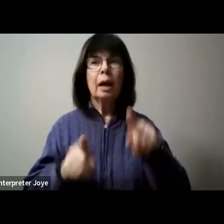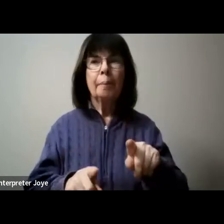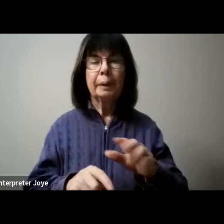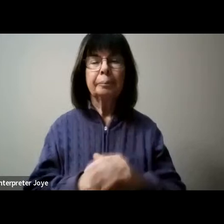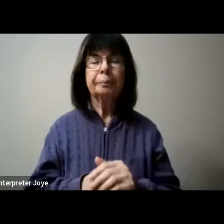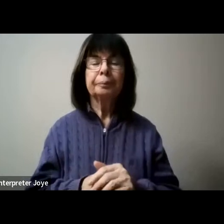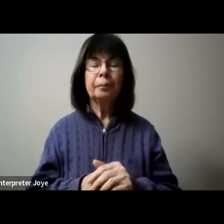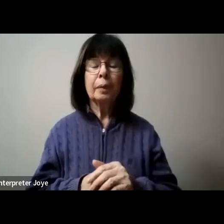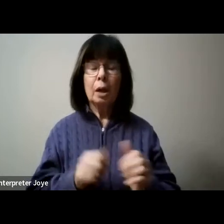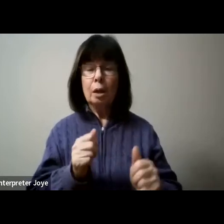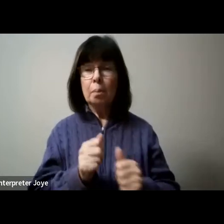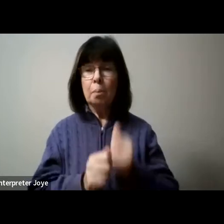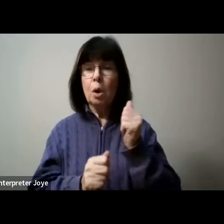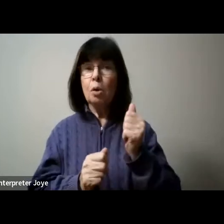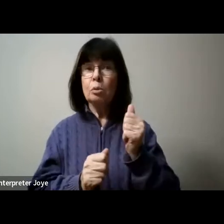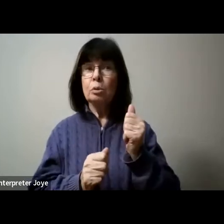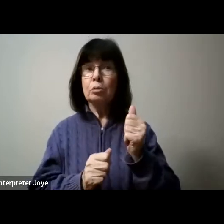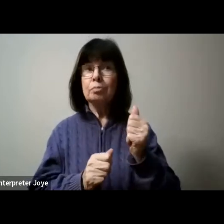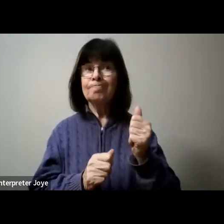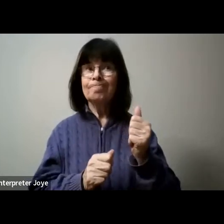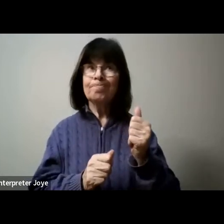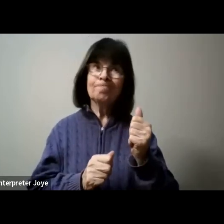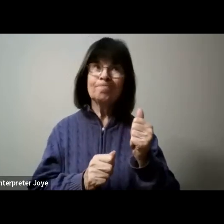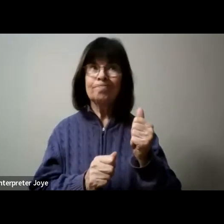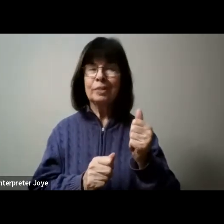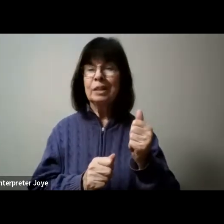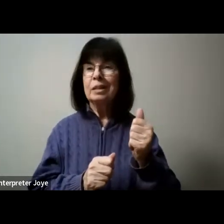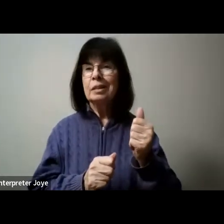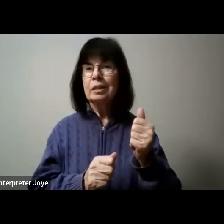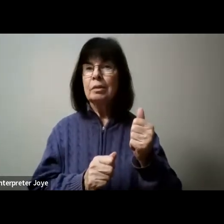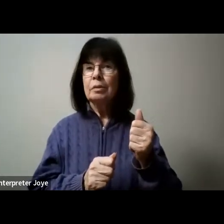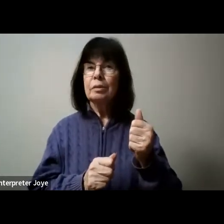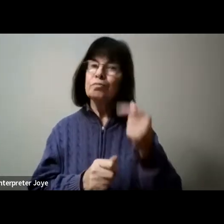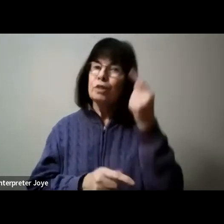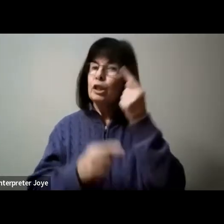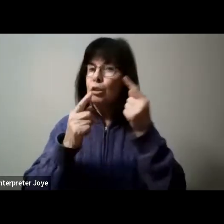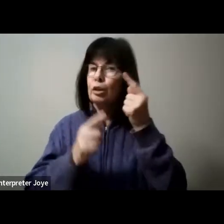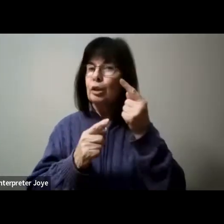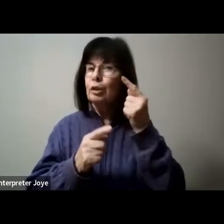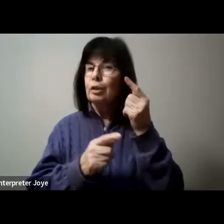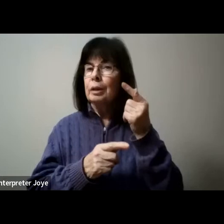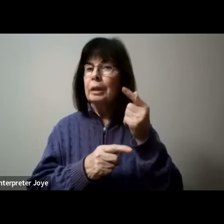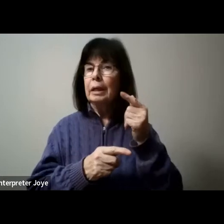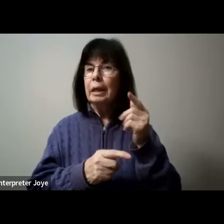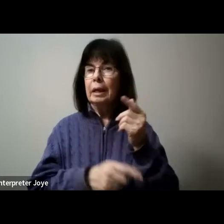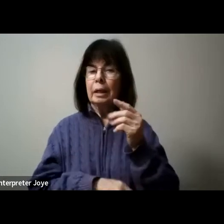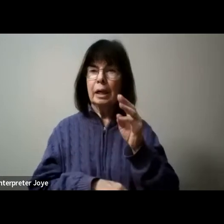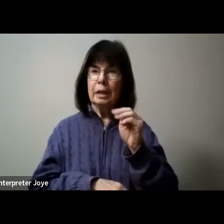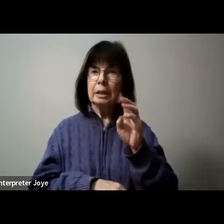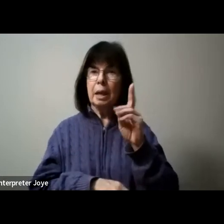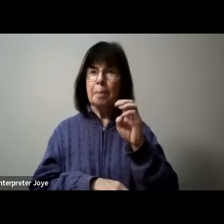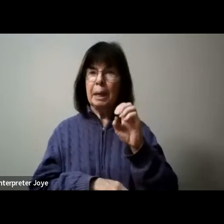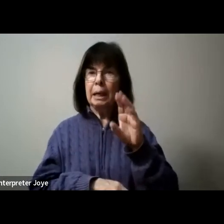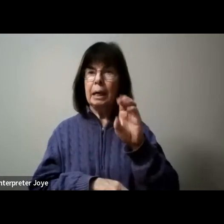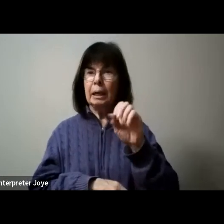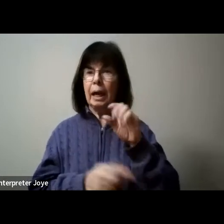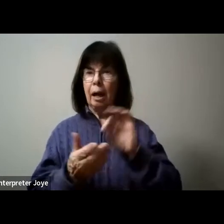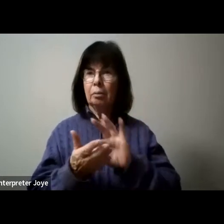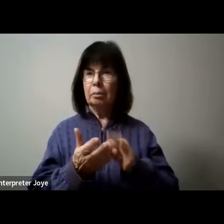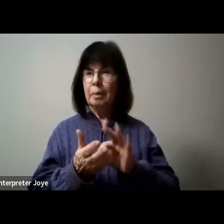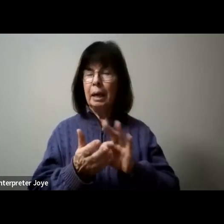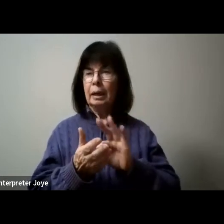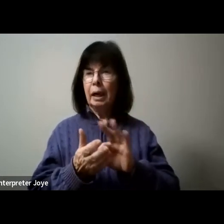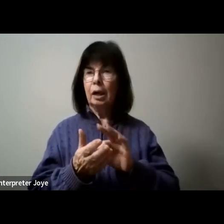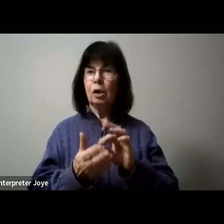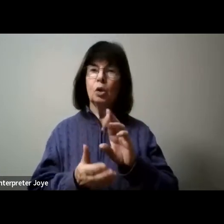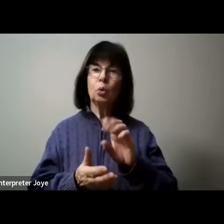thing, the most disruptive thing, or at least the thing that I was most concerned about with that going away, is Medi-Cal recertifications.